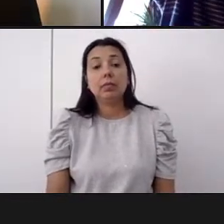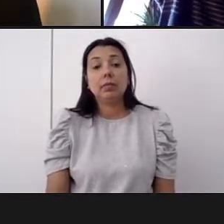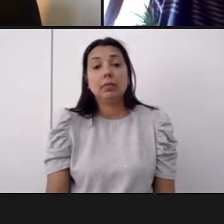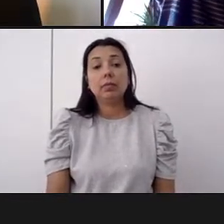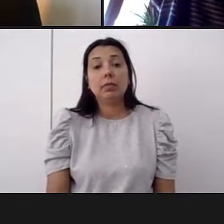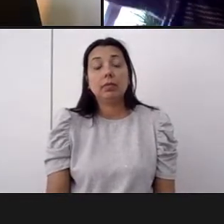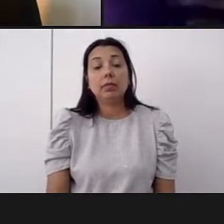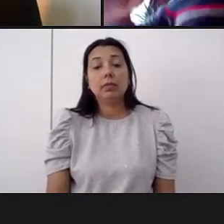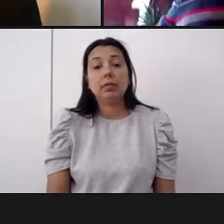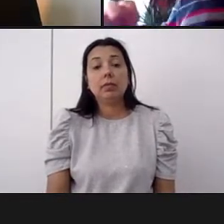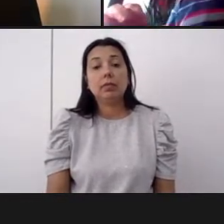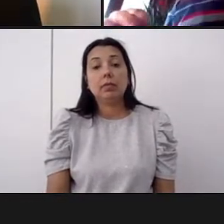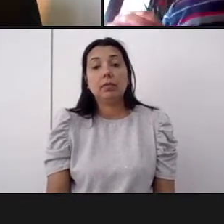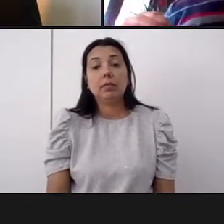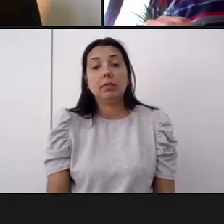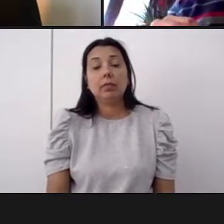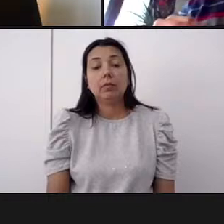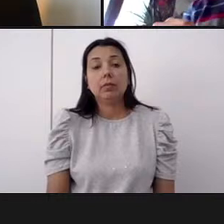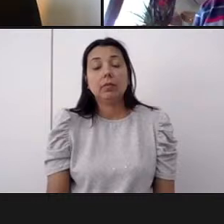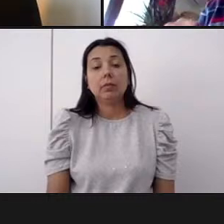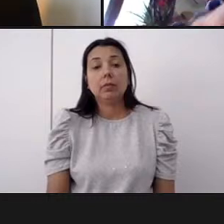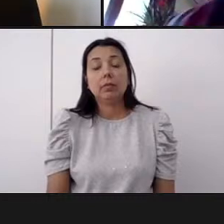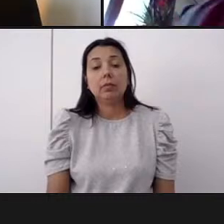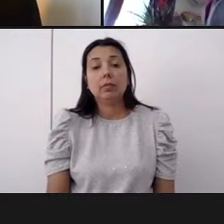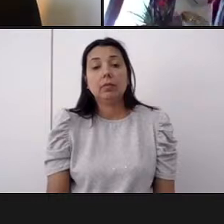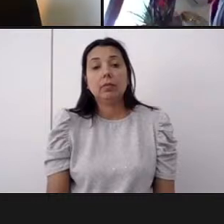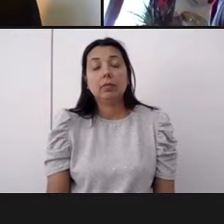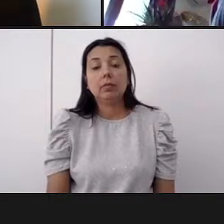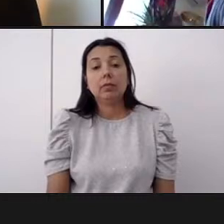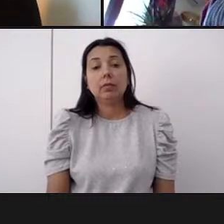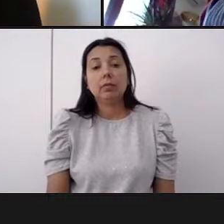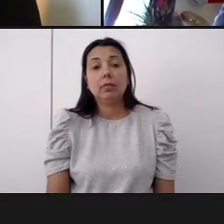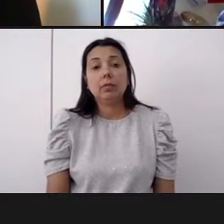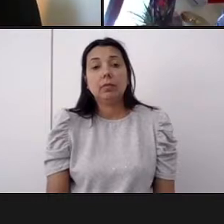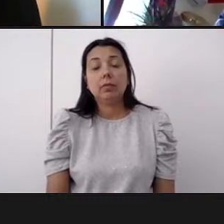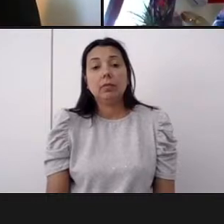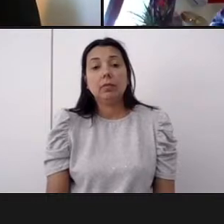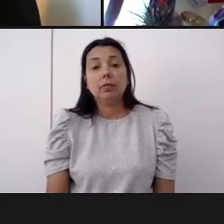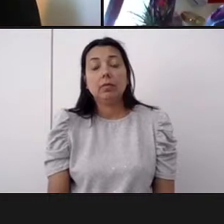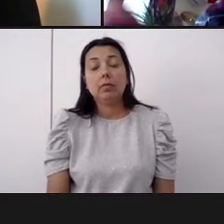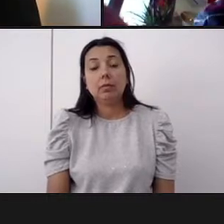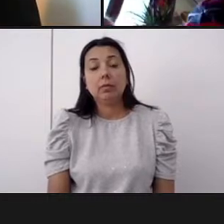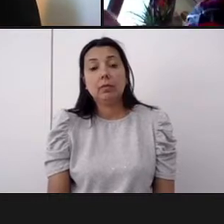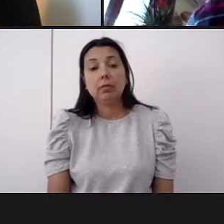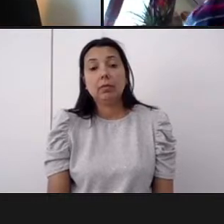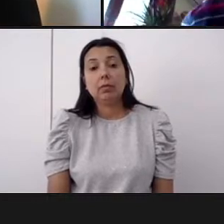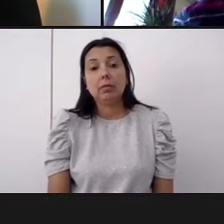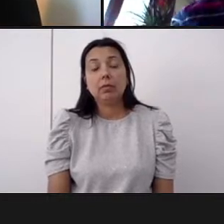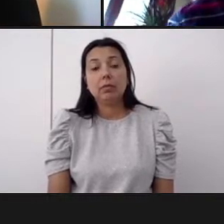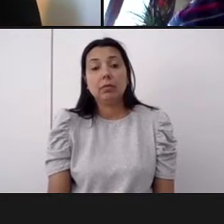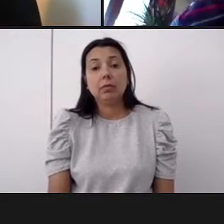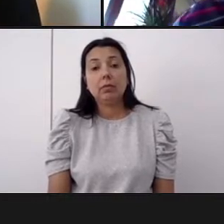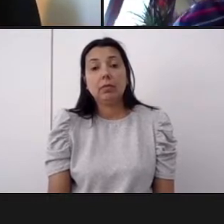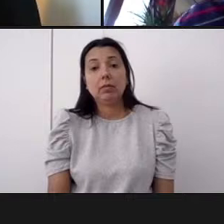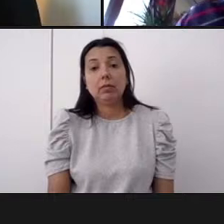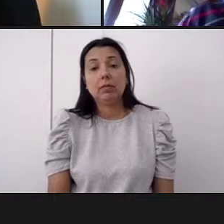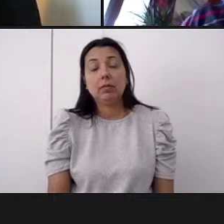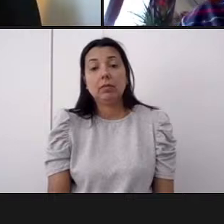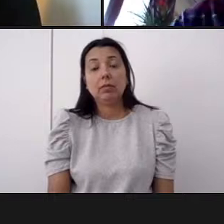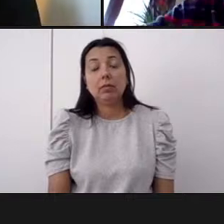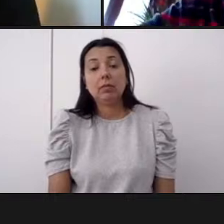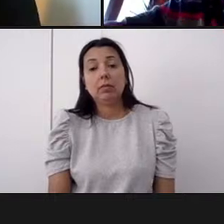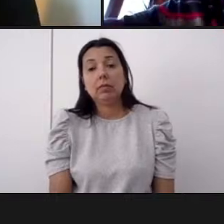Public Policies at the Federal University of Sao Paulo. And that's it. For us, it's almost time for lunch.